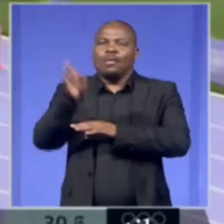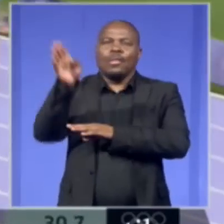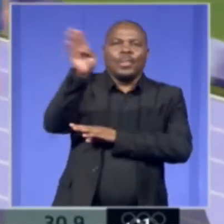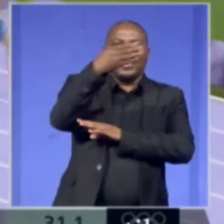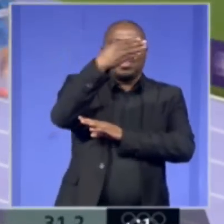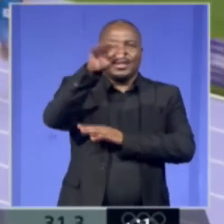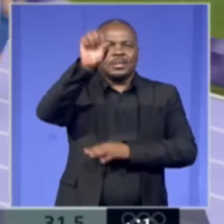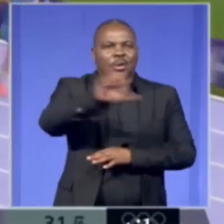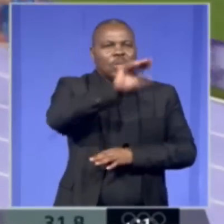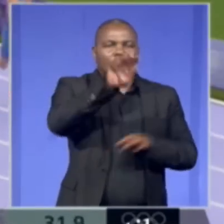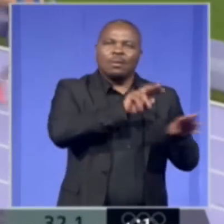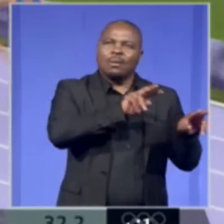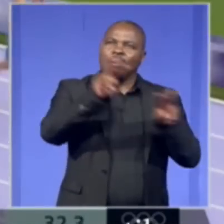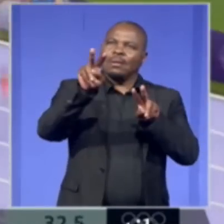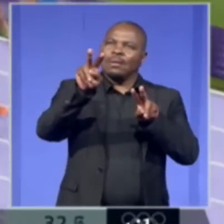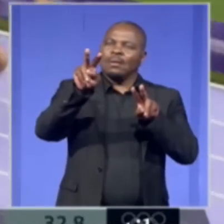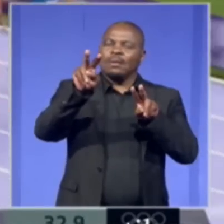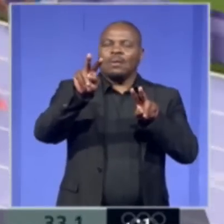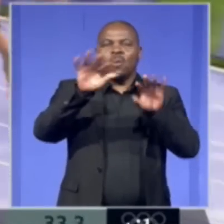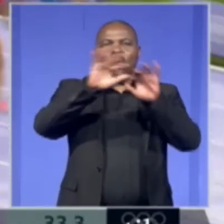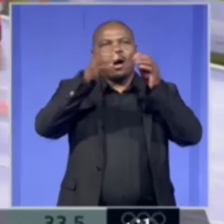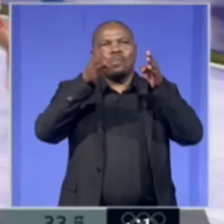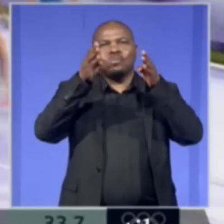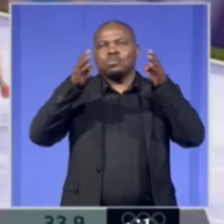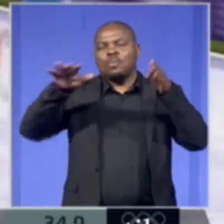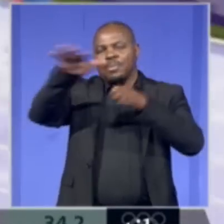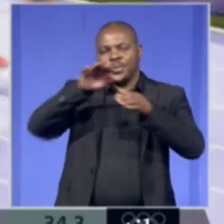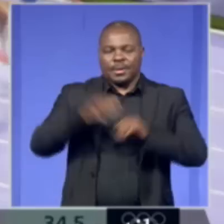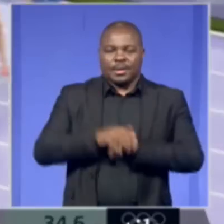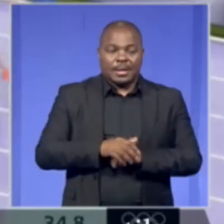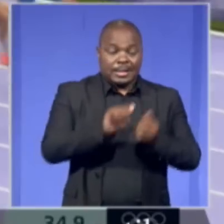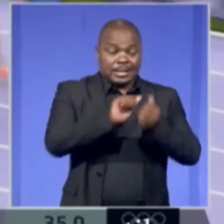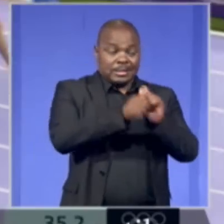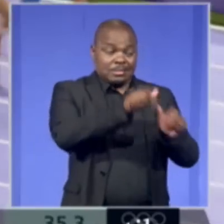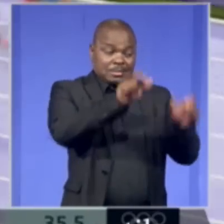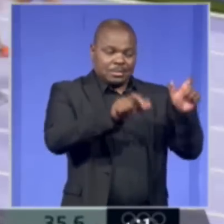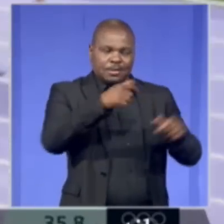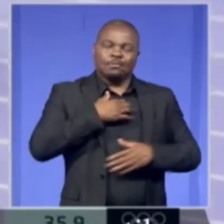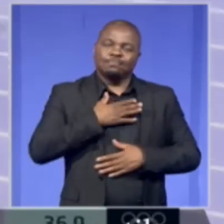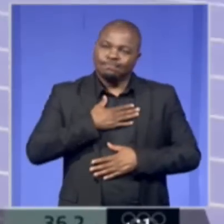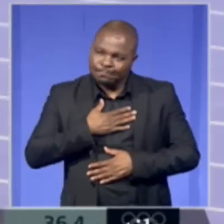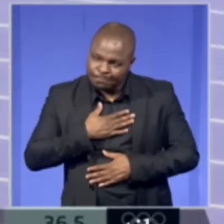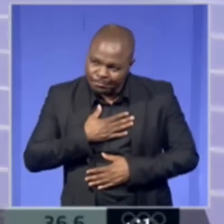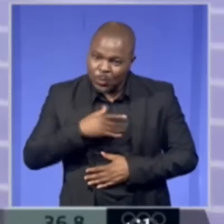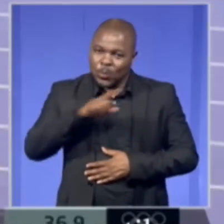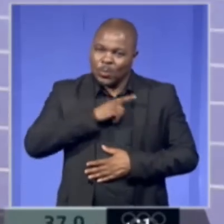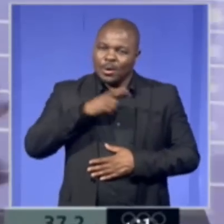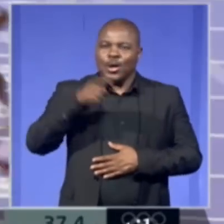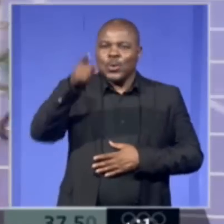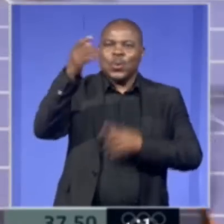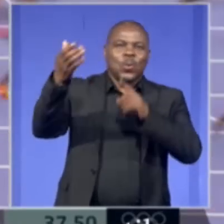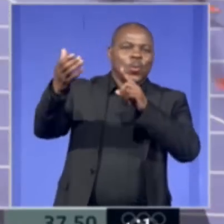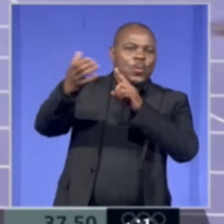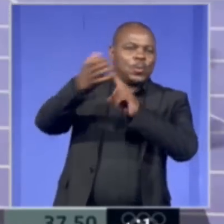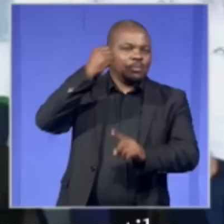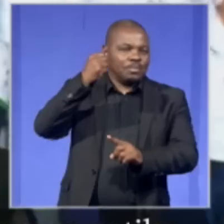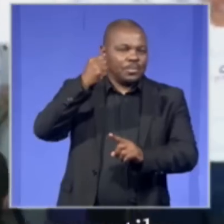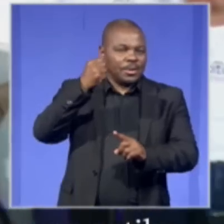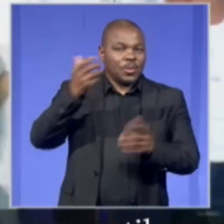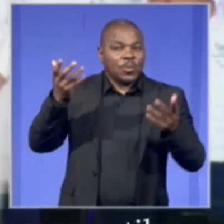of the world. We are grateful to the athletes who brought us glory at this